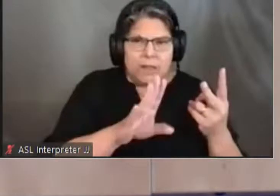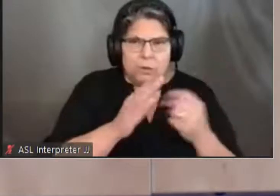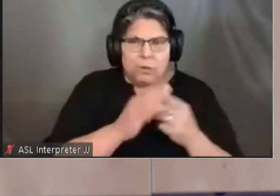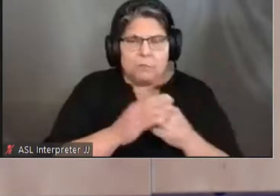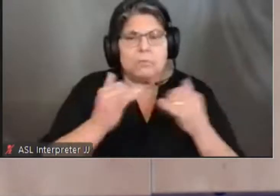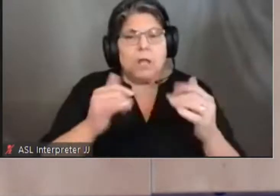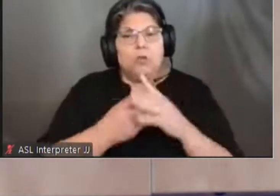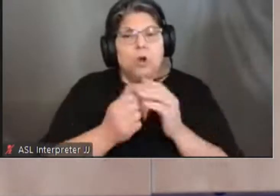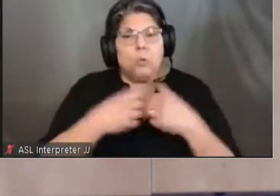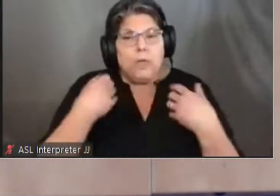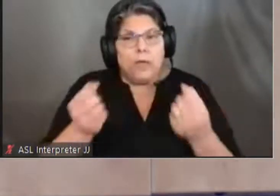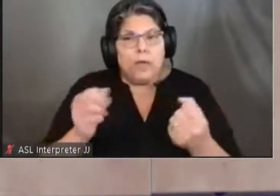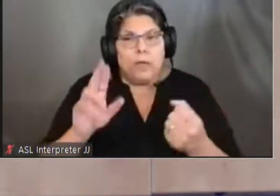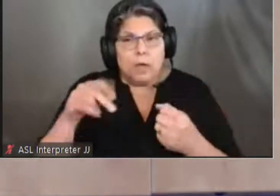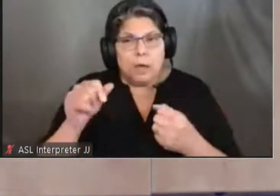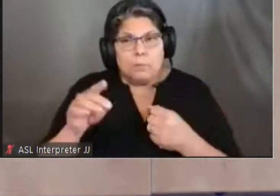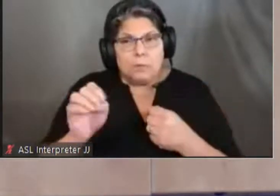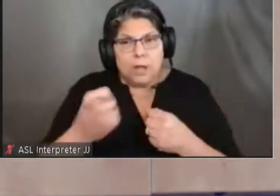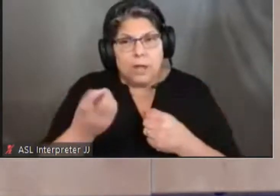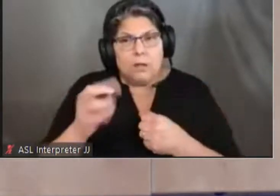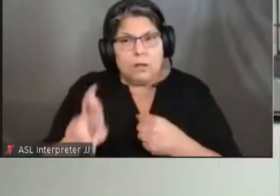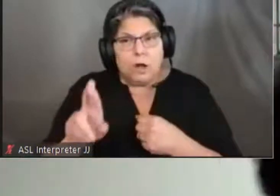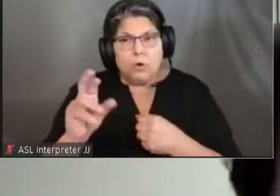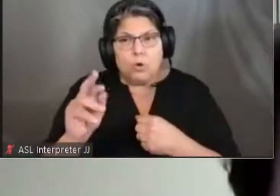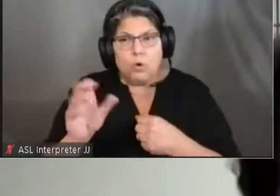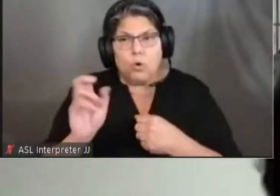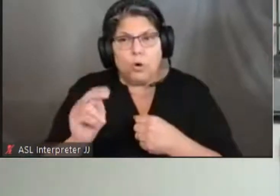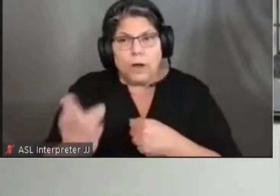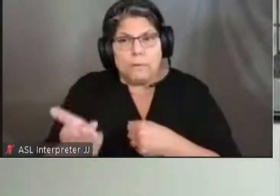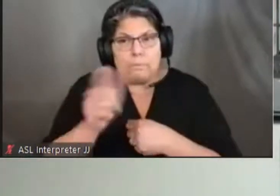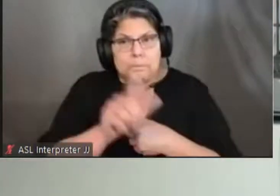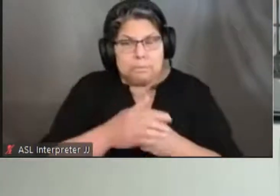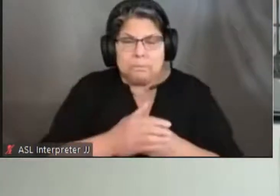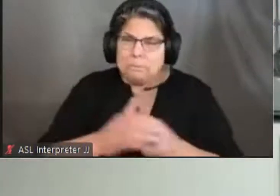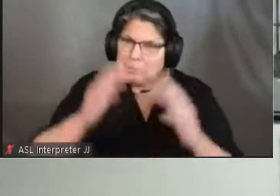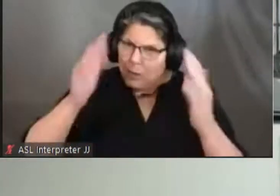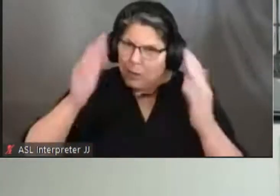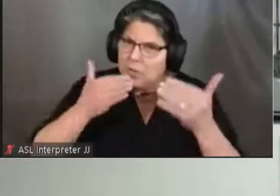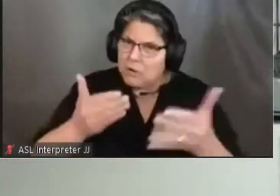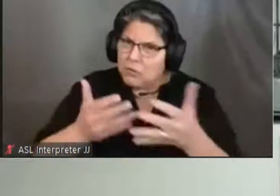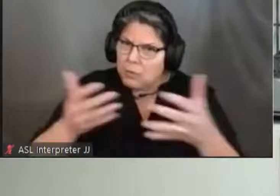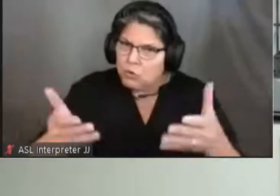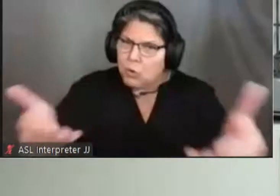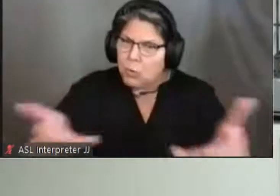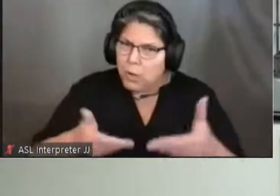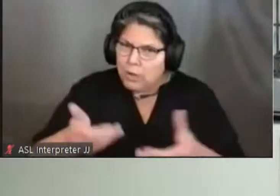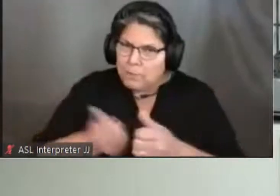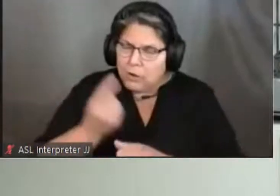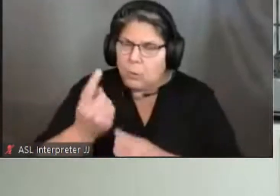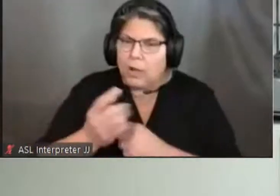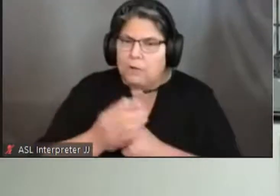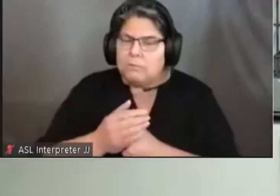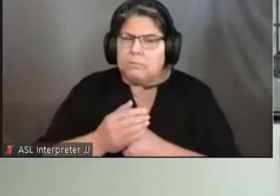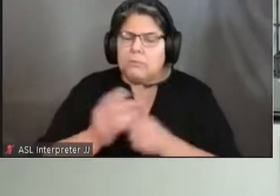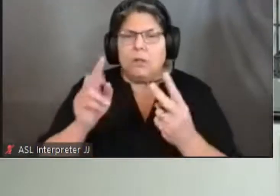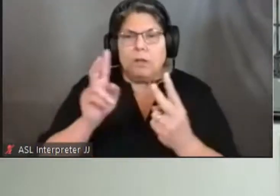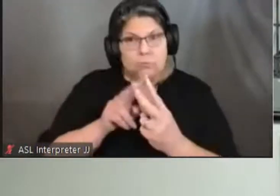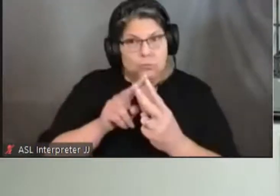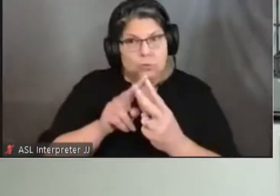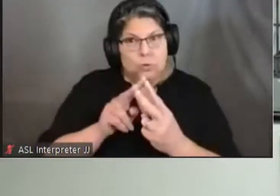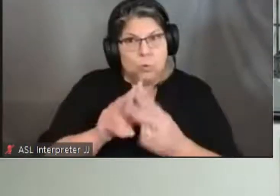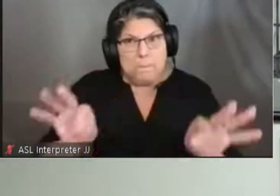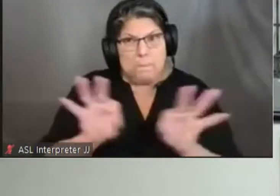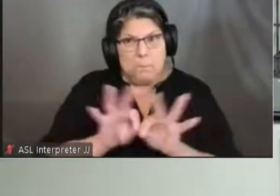Dr. Coren, you have our attention. Thank you very much and welcome everybody. I want to start first with 2 important